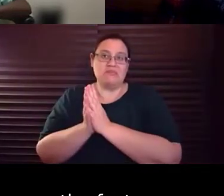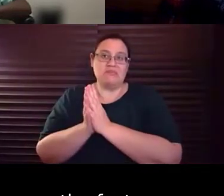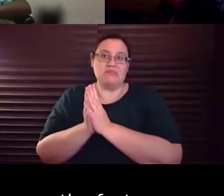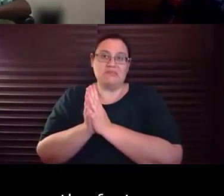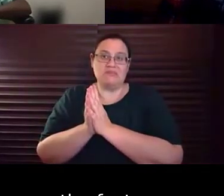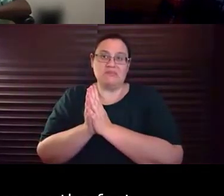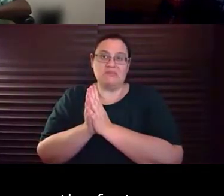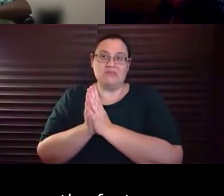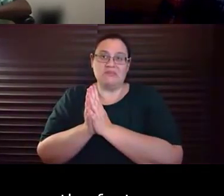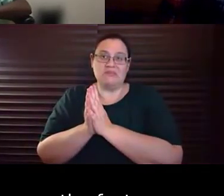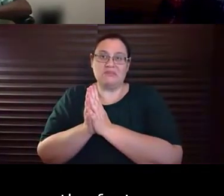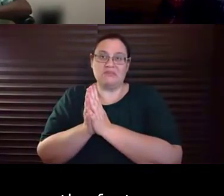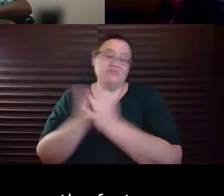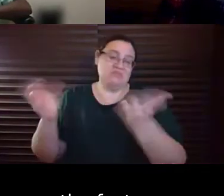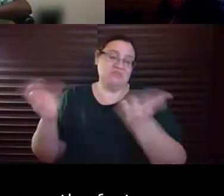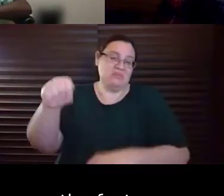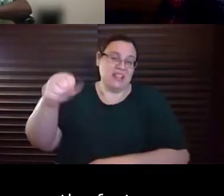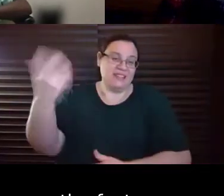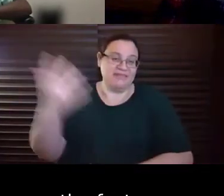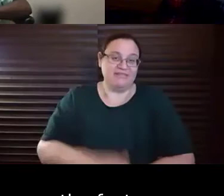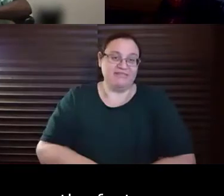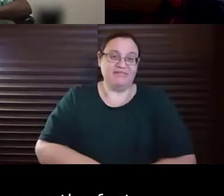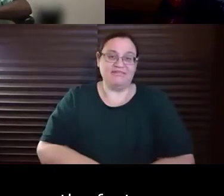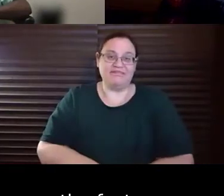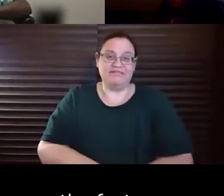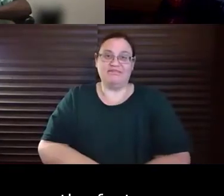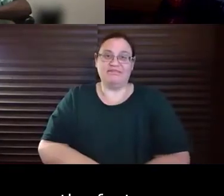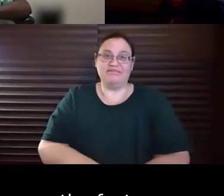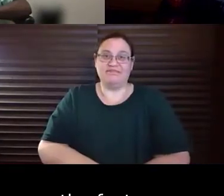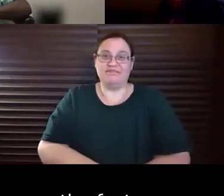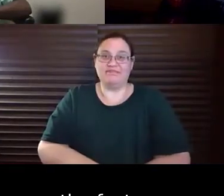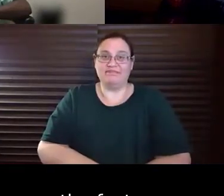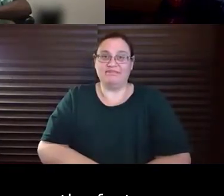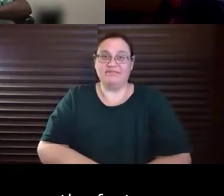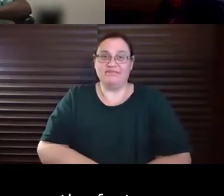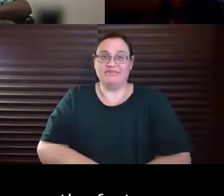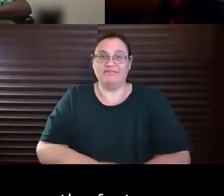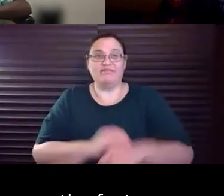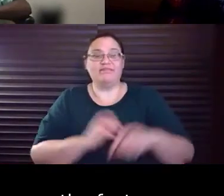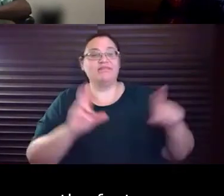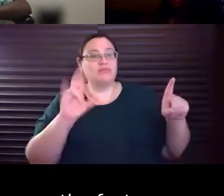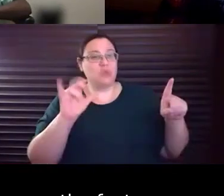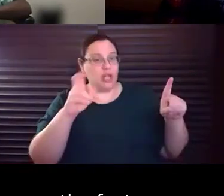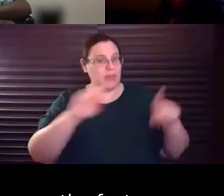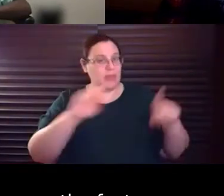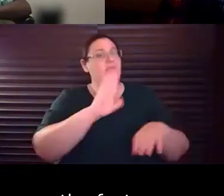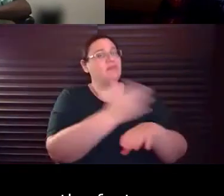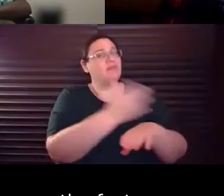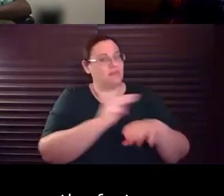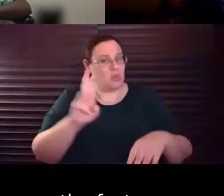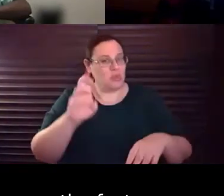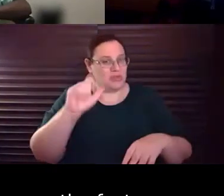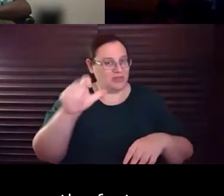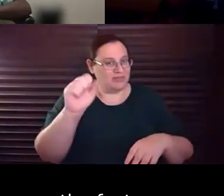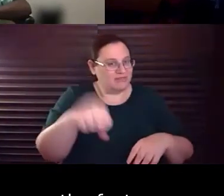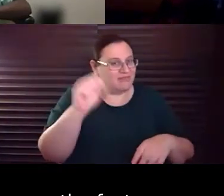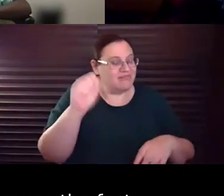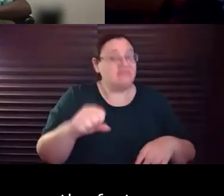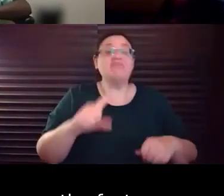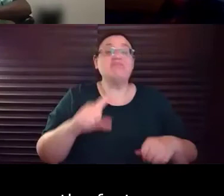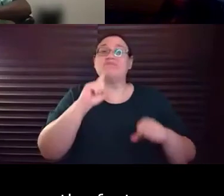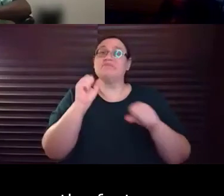part. Yeah. A musical for adults, but it actually though was kind of